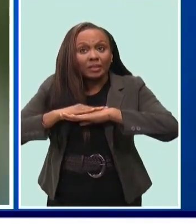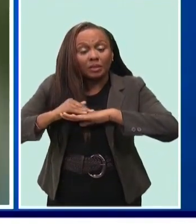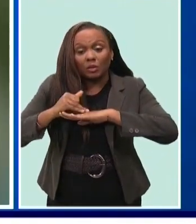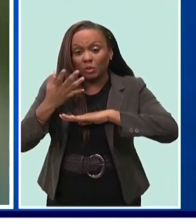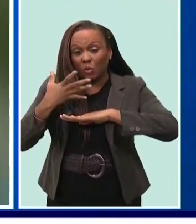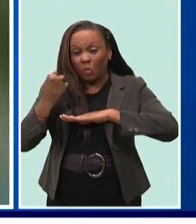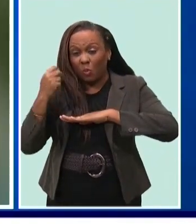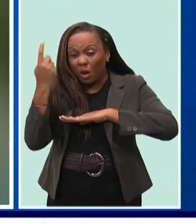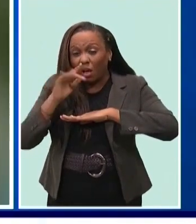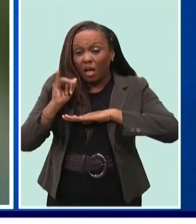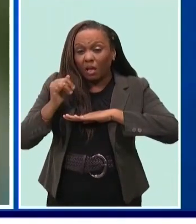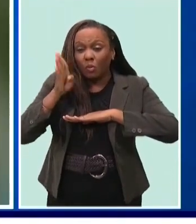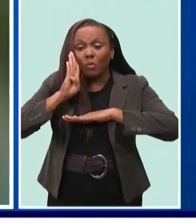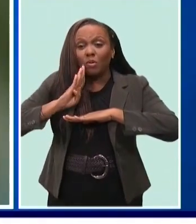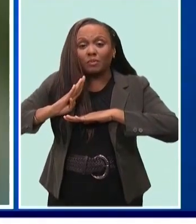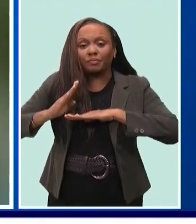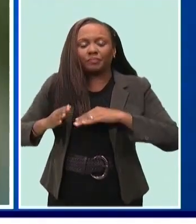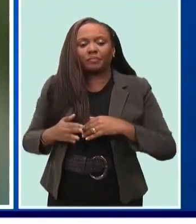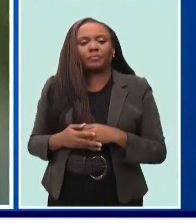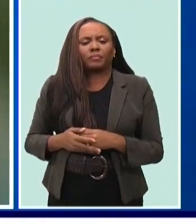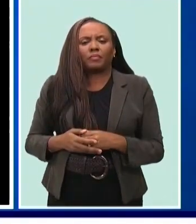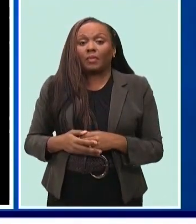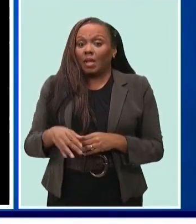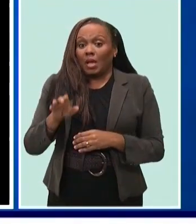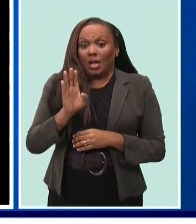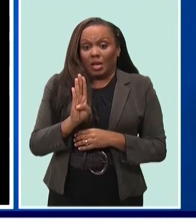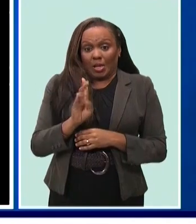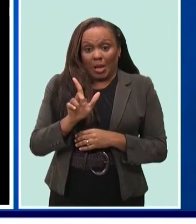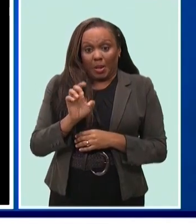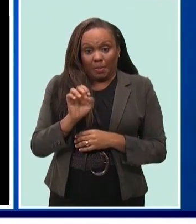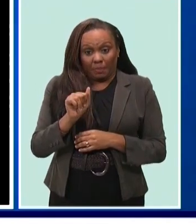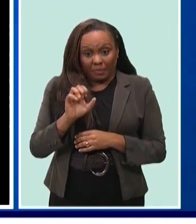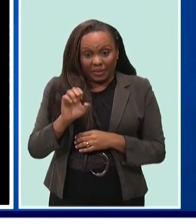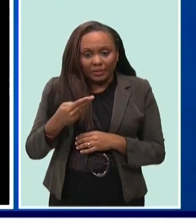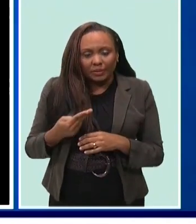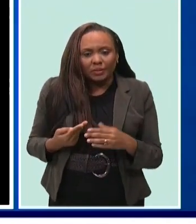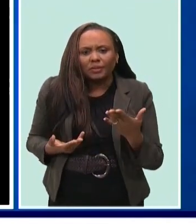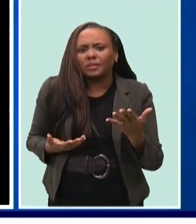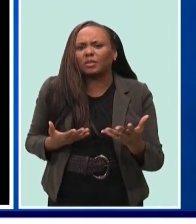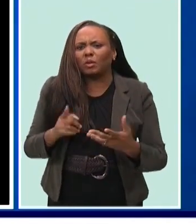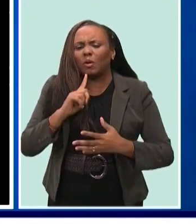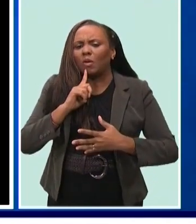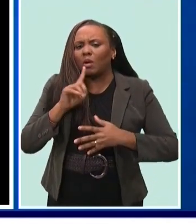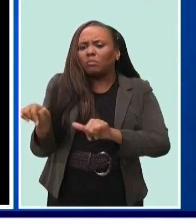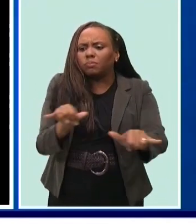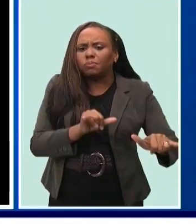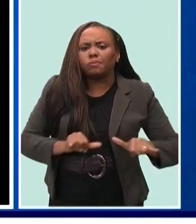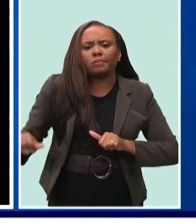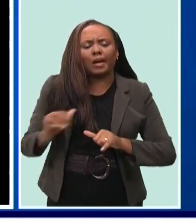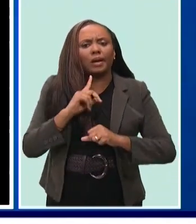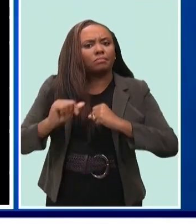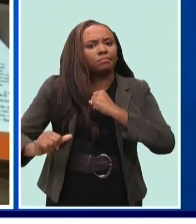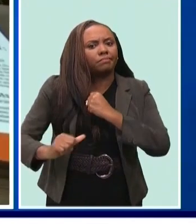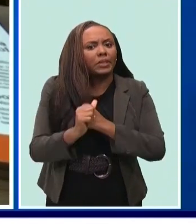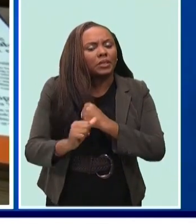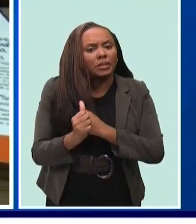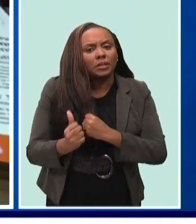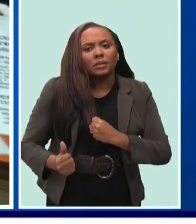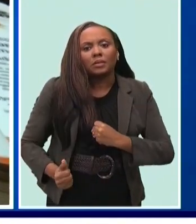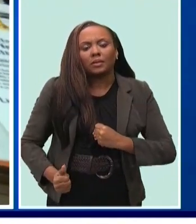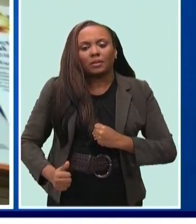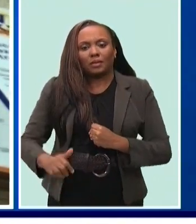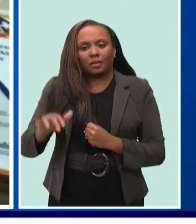look like a browning. Girl, bleaching, it's more common than you think, and more dangerous than you may imagine. That's